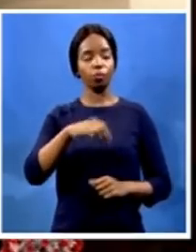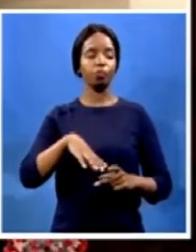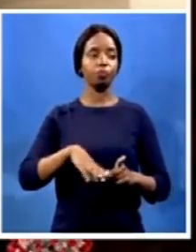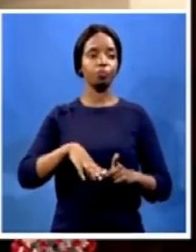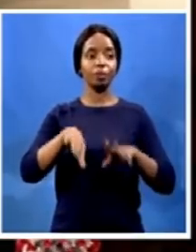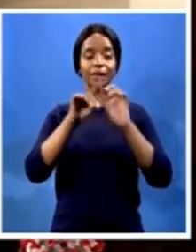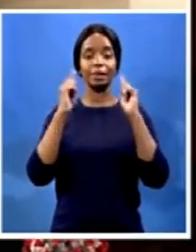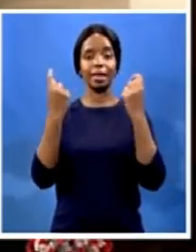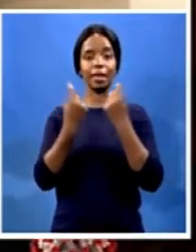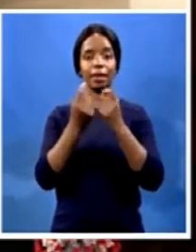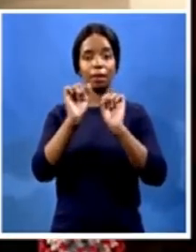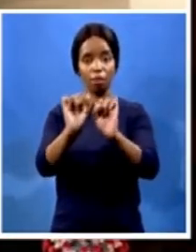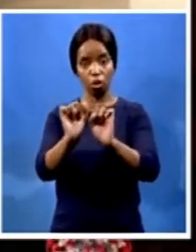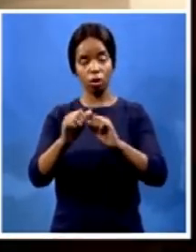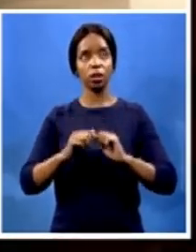access to this mask?